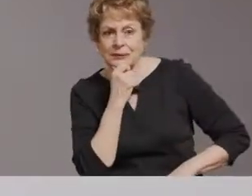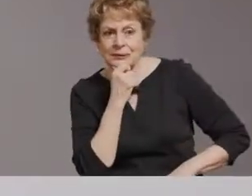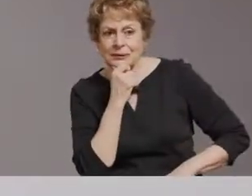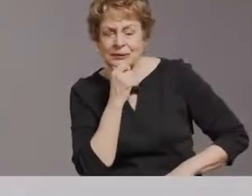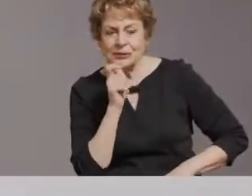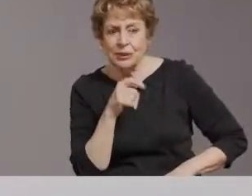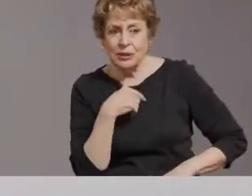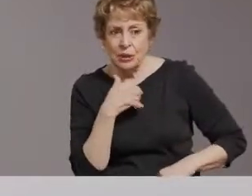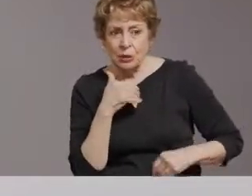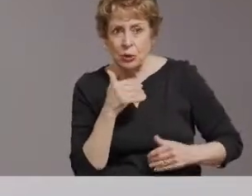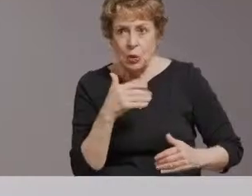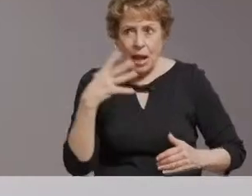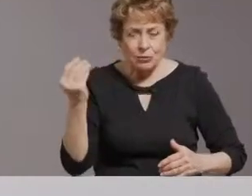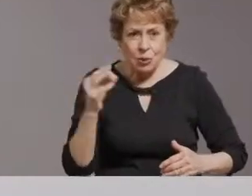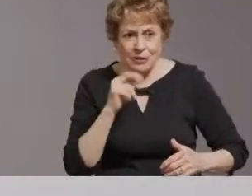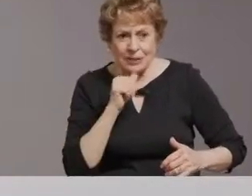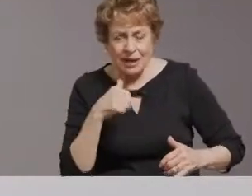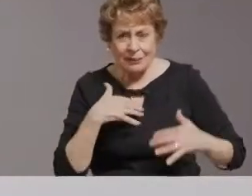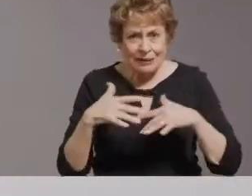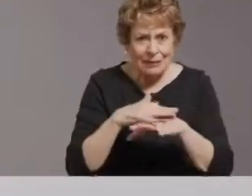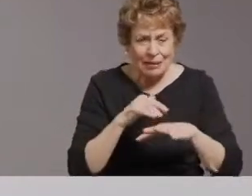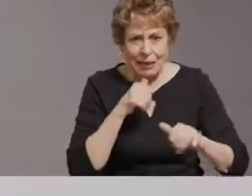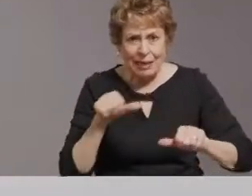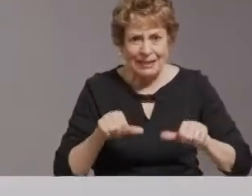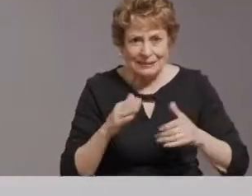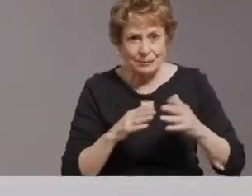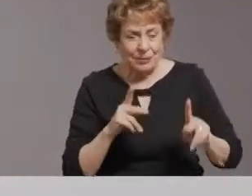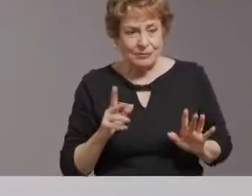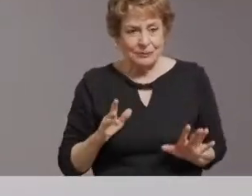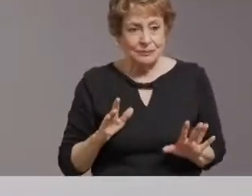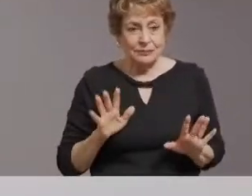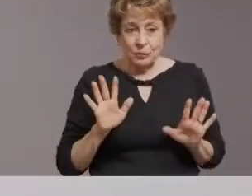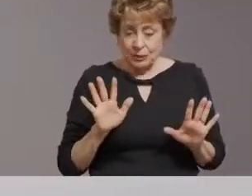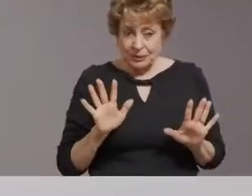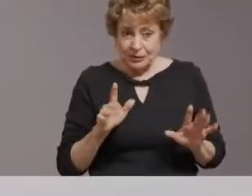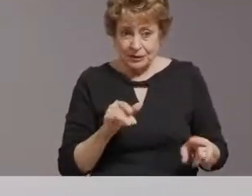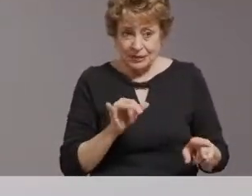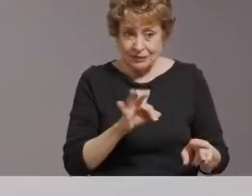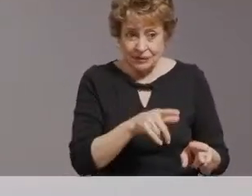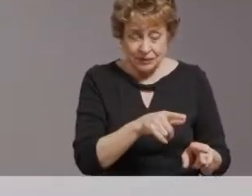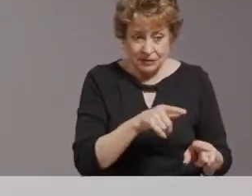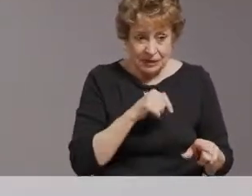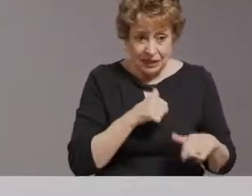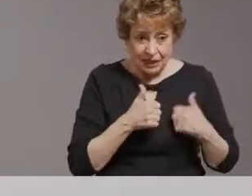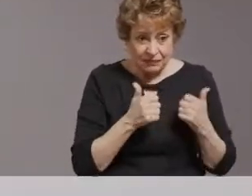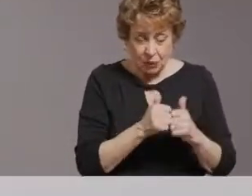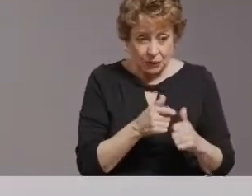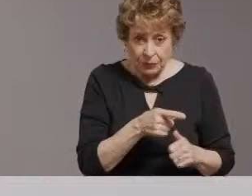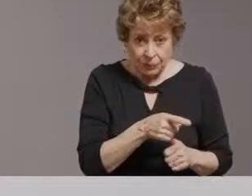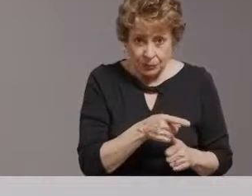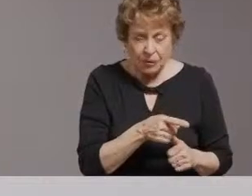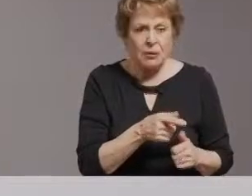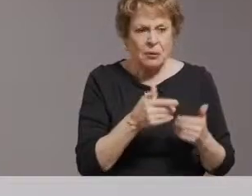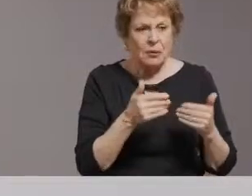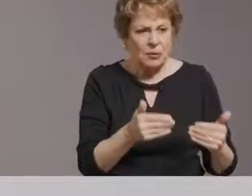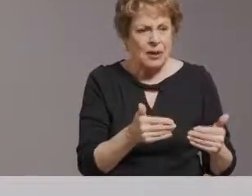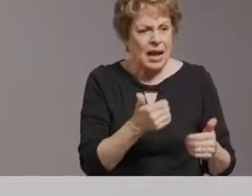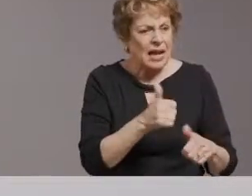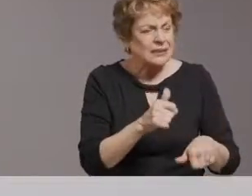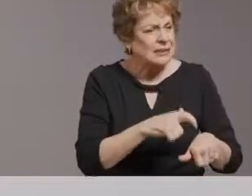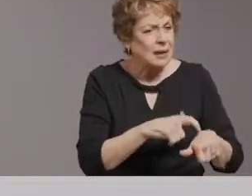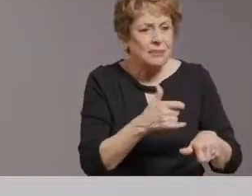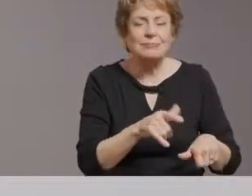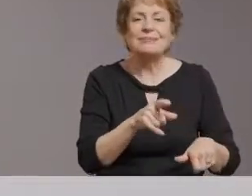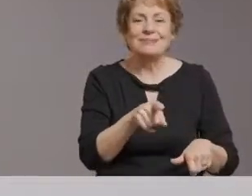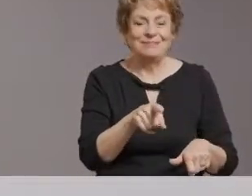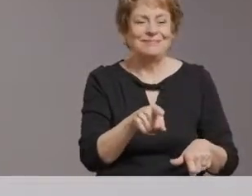whenever they're going out into public, to be around those that, you know, they don't live with. And so anytime you're doing that, you're putting yourself at risk for